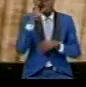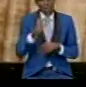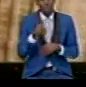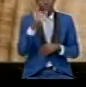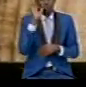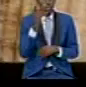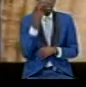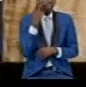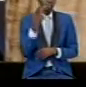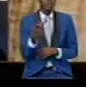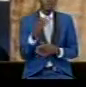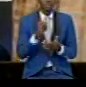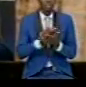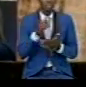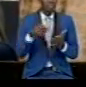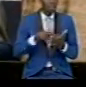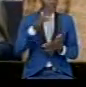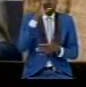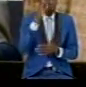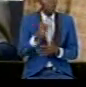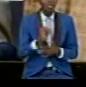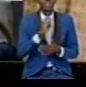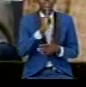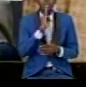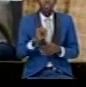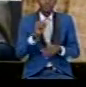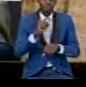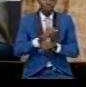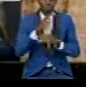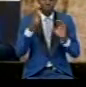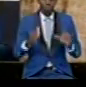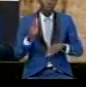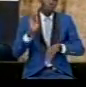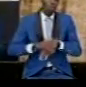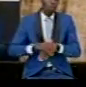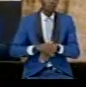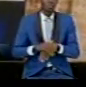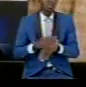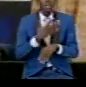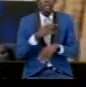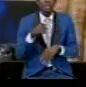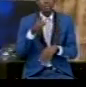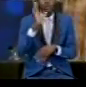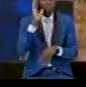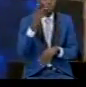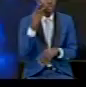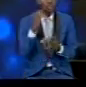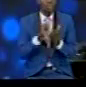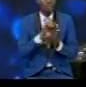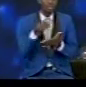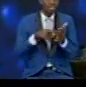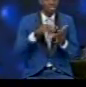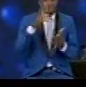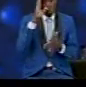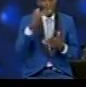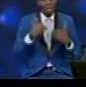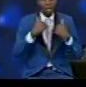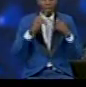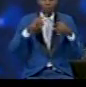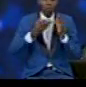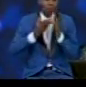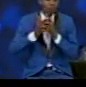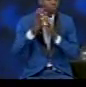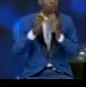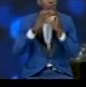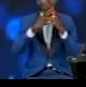this man is a stoned man. He had been stoned. And you see that this man has gone through a lot.